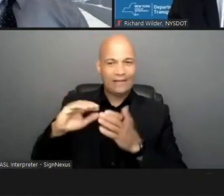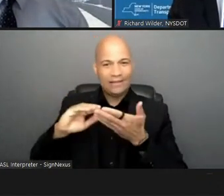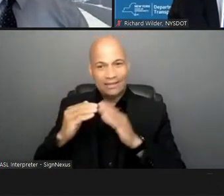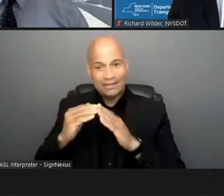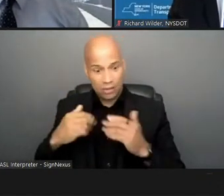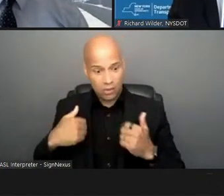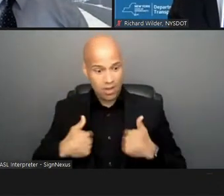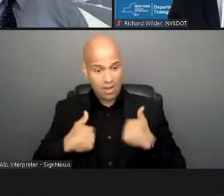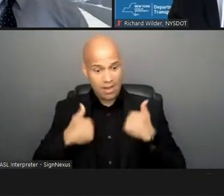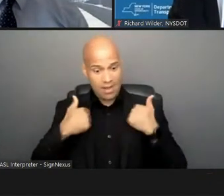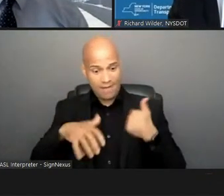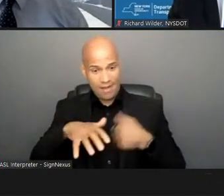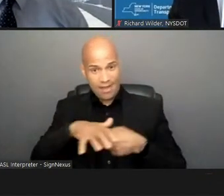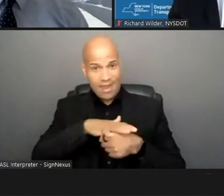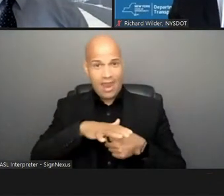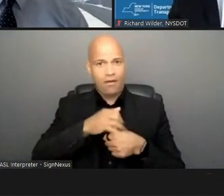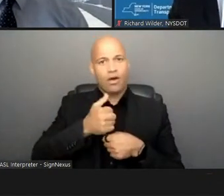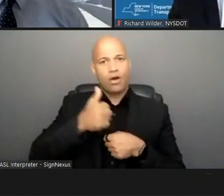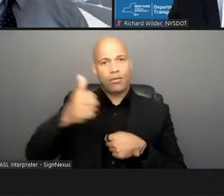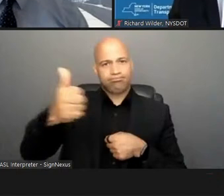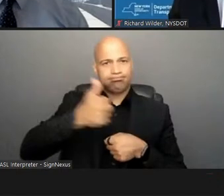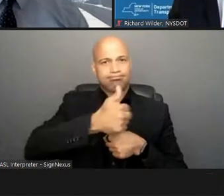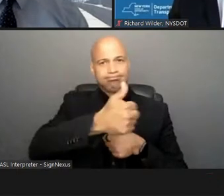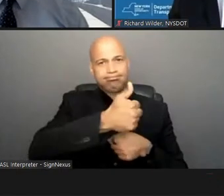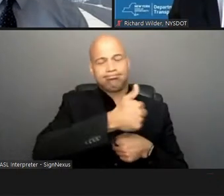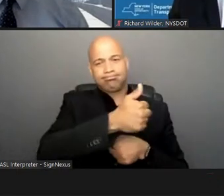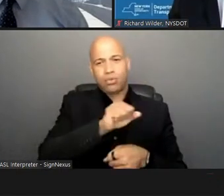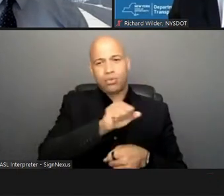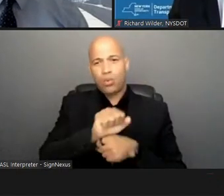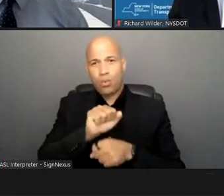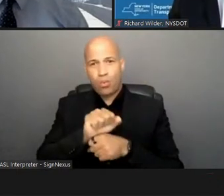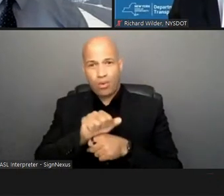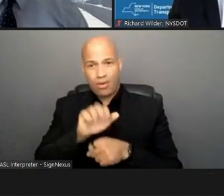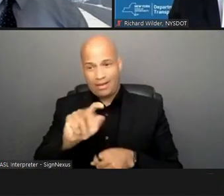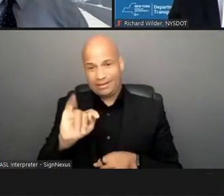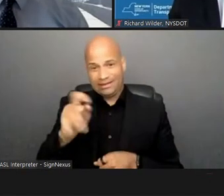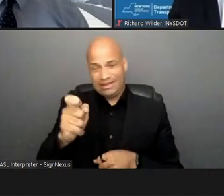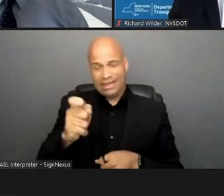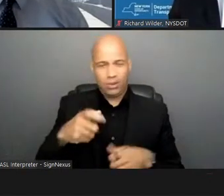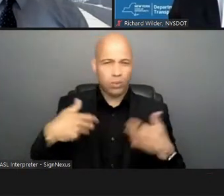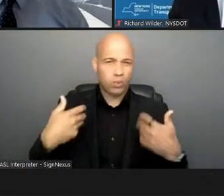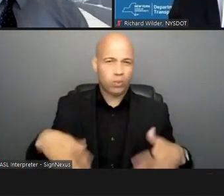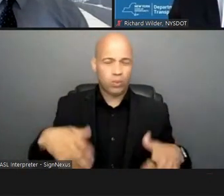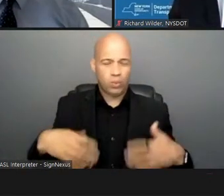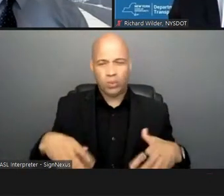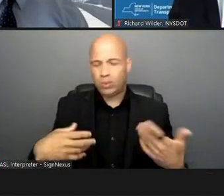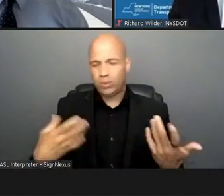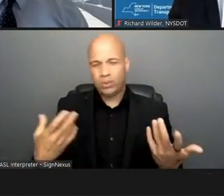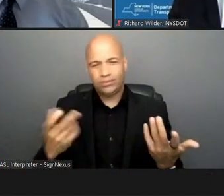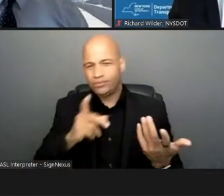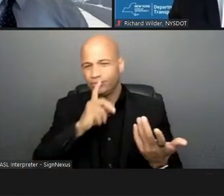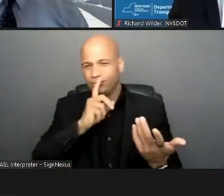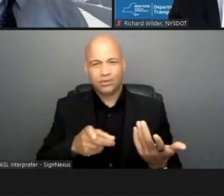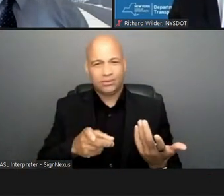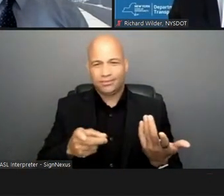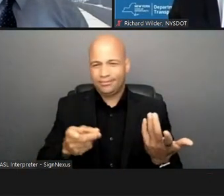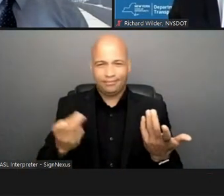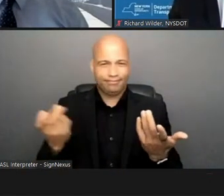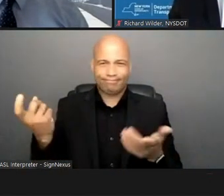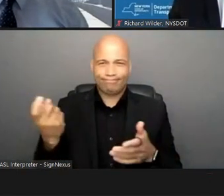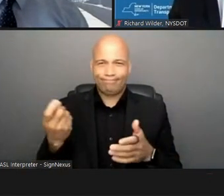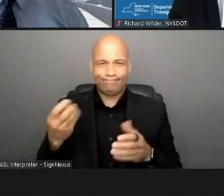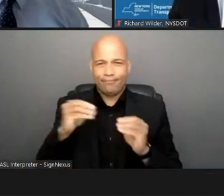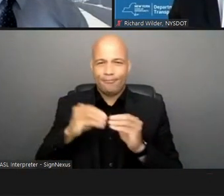leave where we live in order to commute to work so all this taxes is doing is just um it's it's